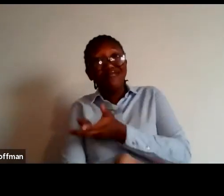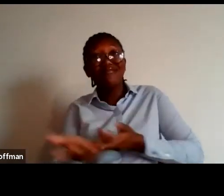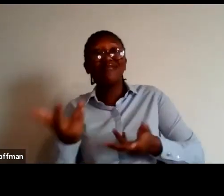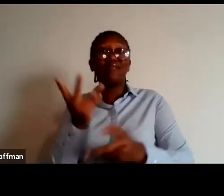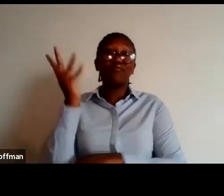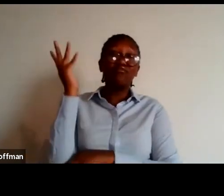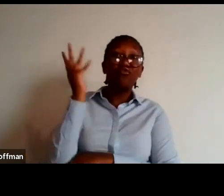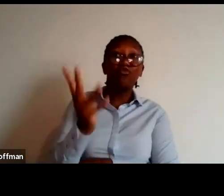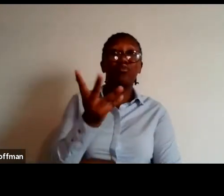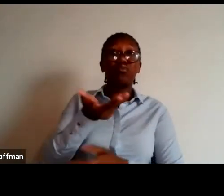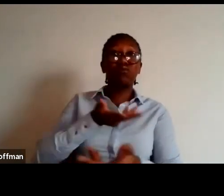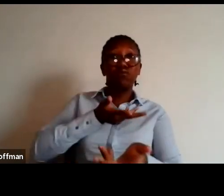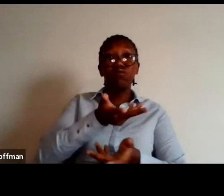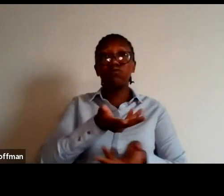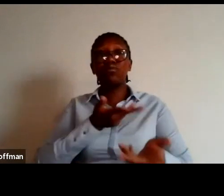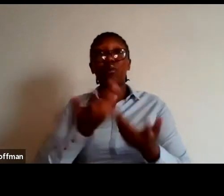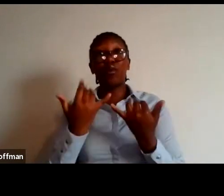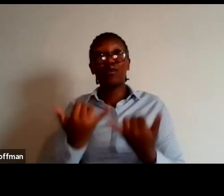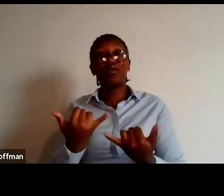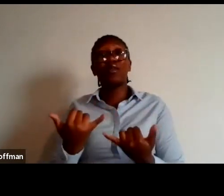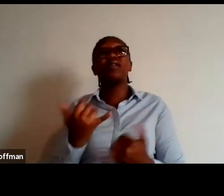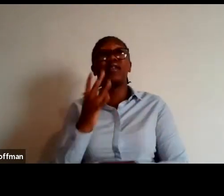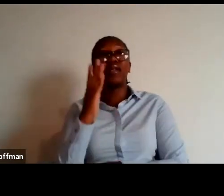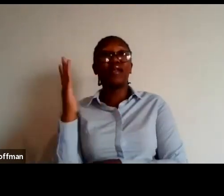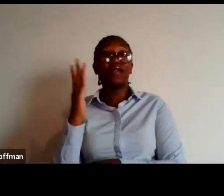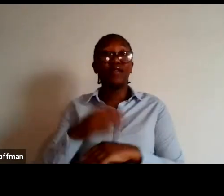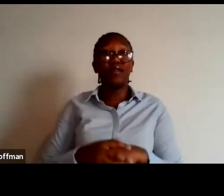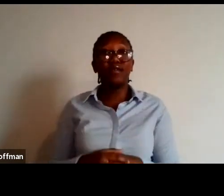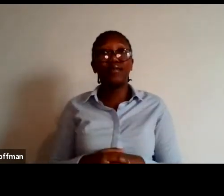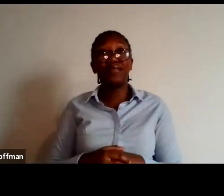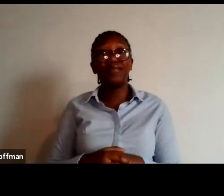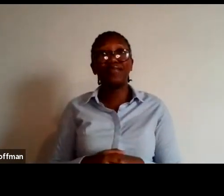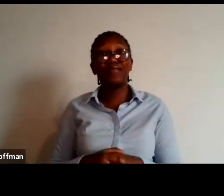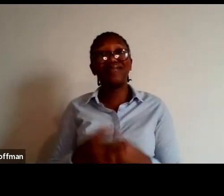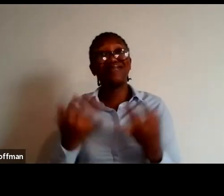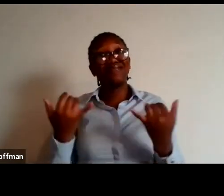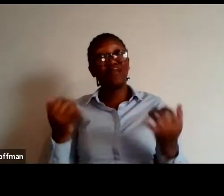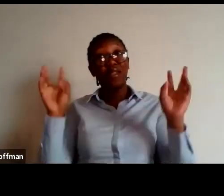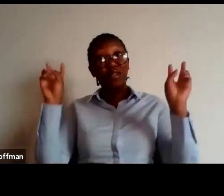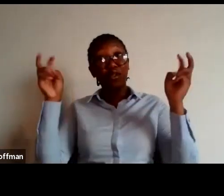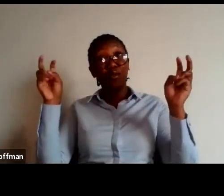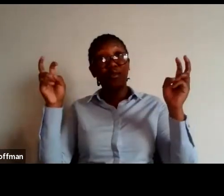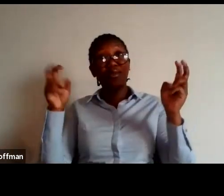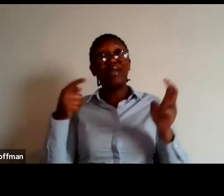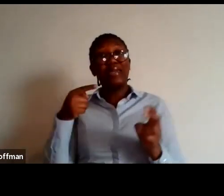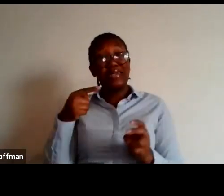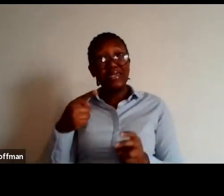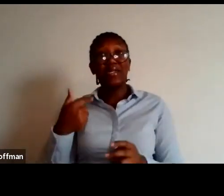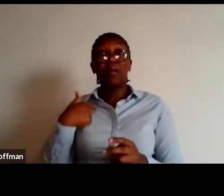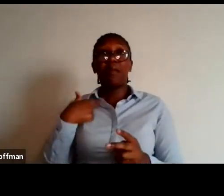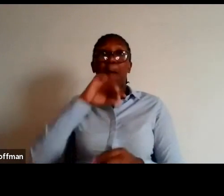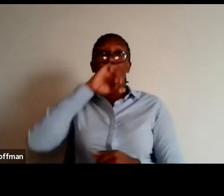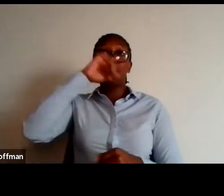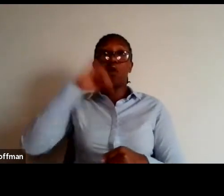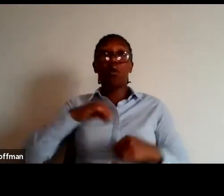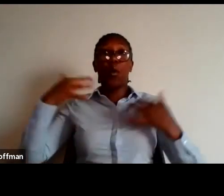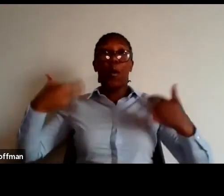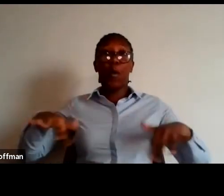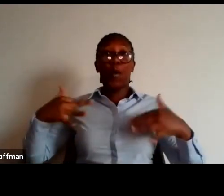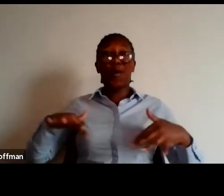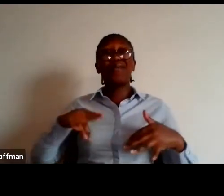yourselves this evening with a topic that is very close to my heart, such as this